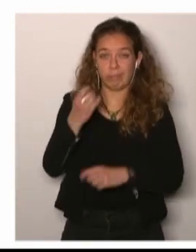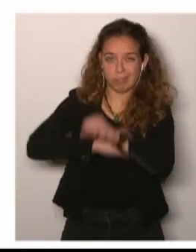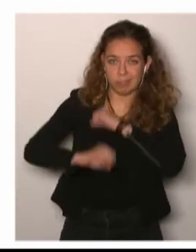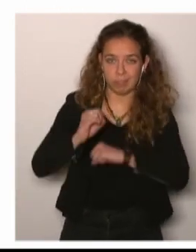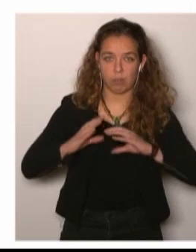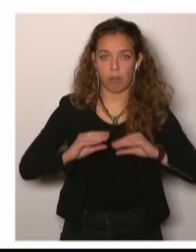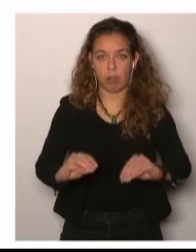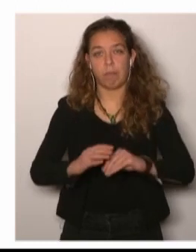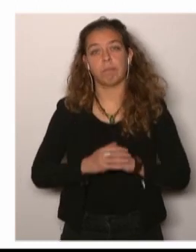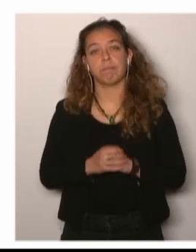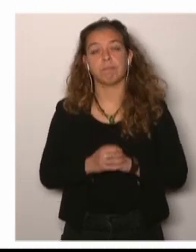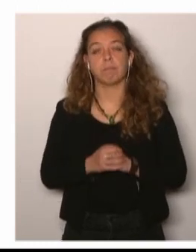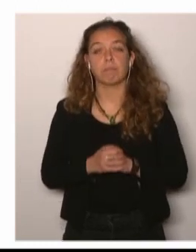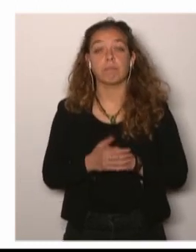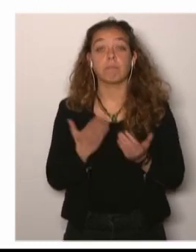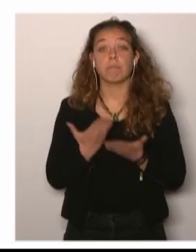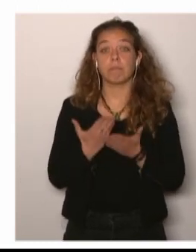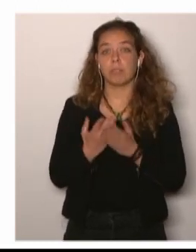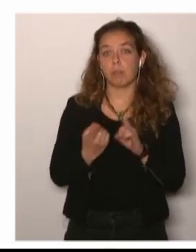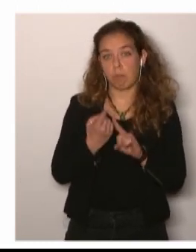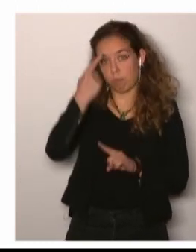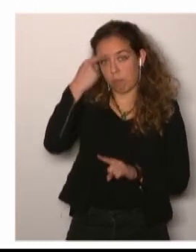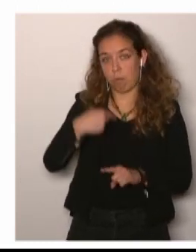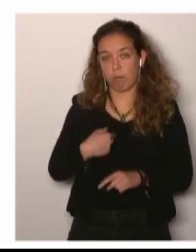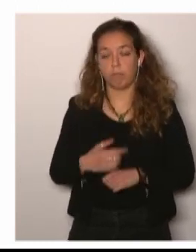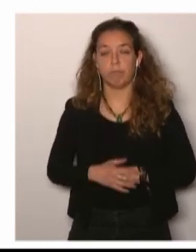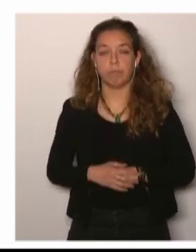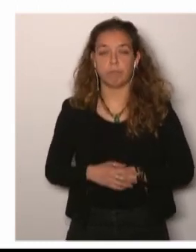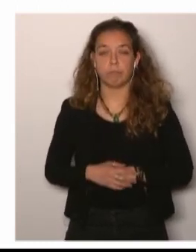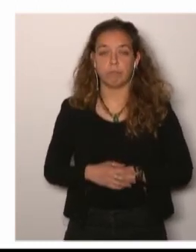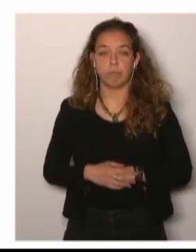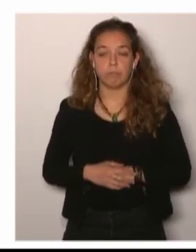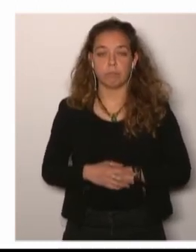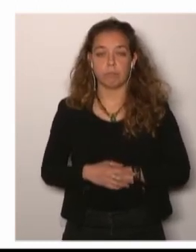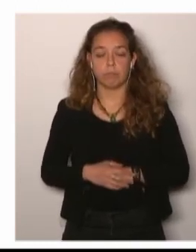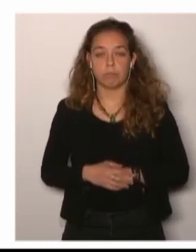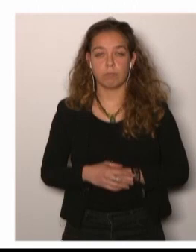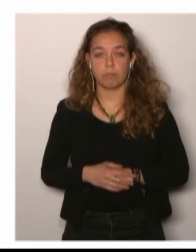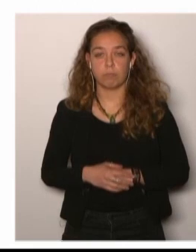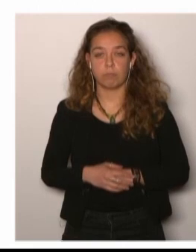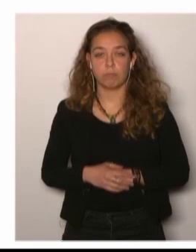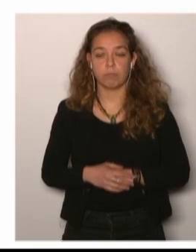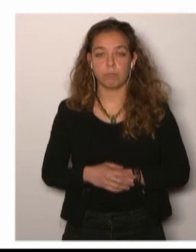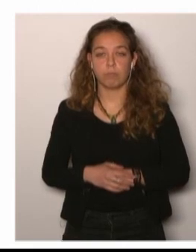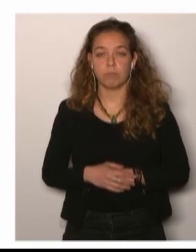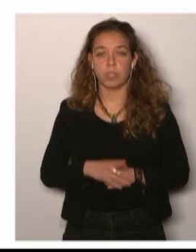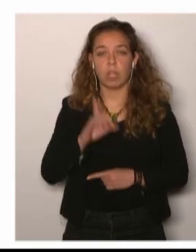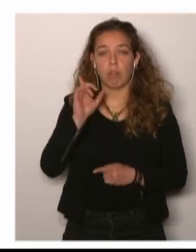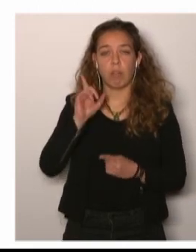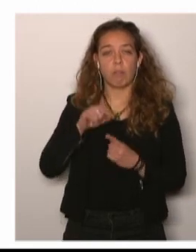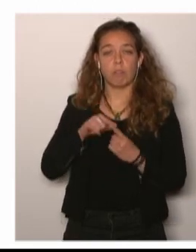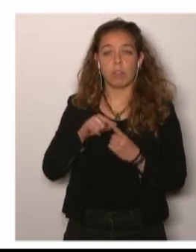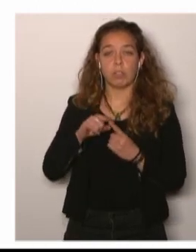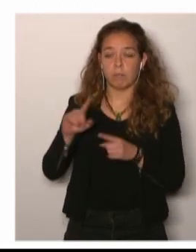is what is key, I think. To ensure a continuous dialogue with and between